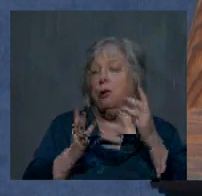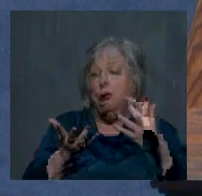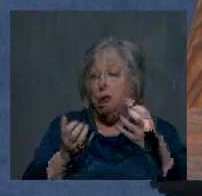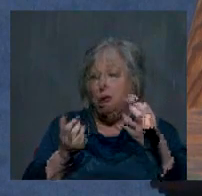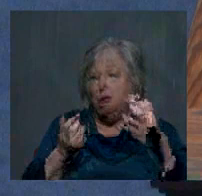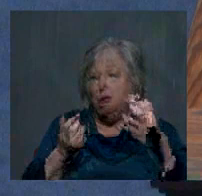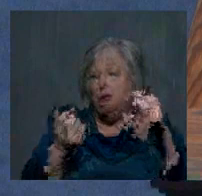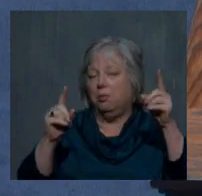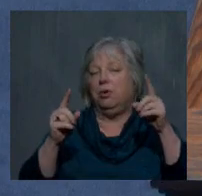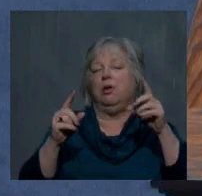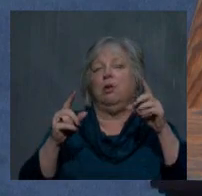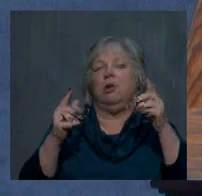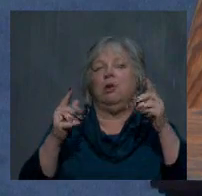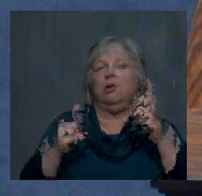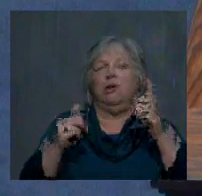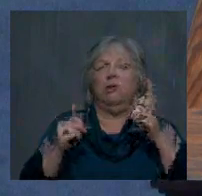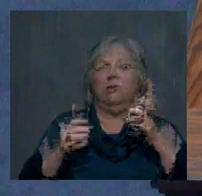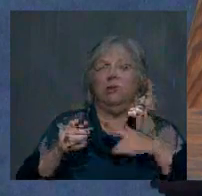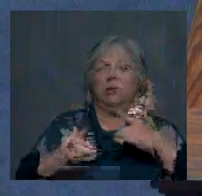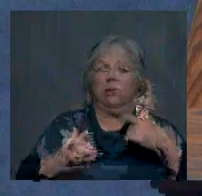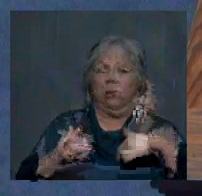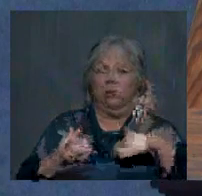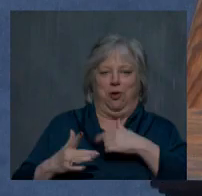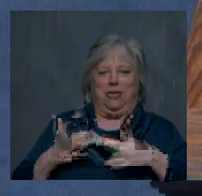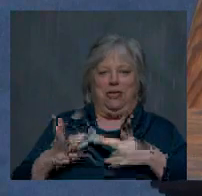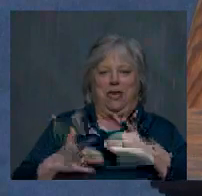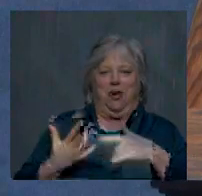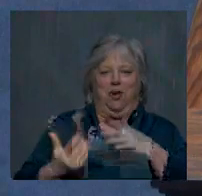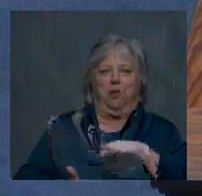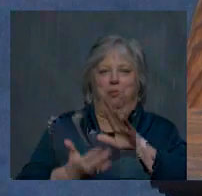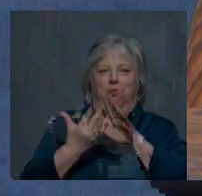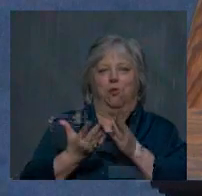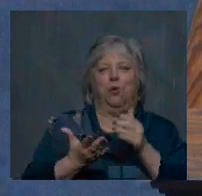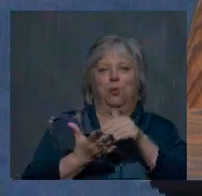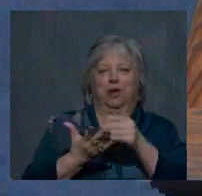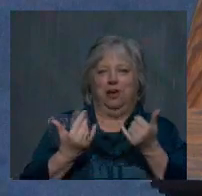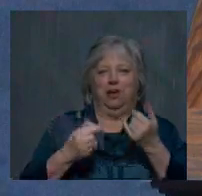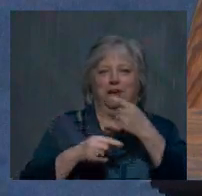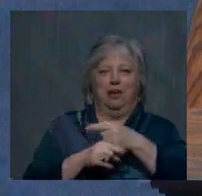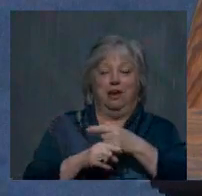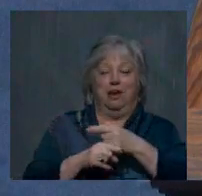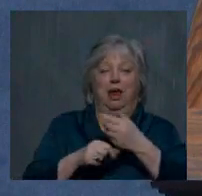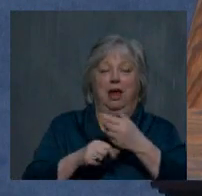we're looking at it to be before of our recommend.